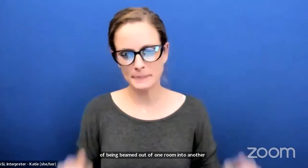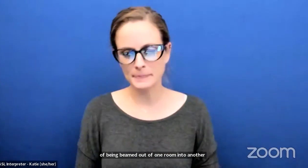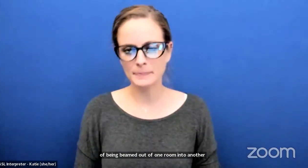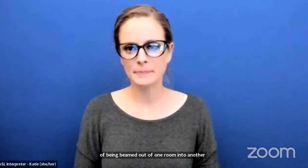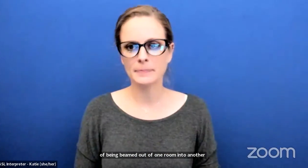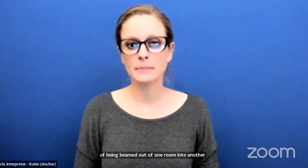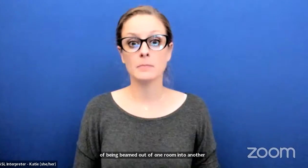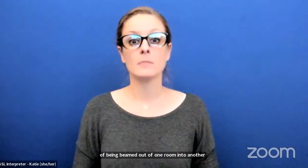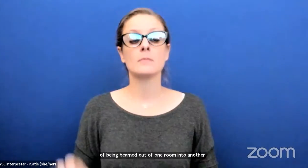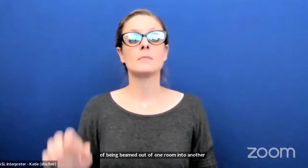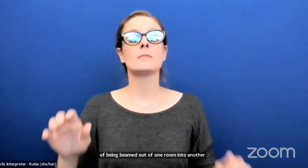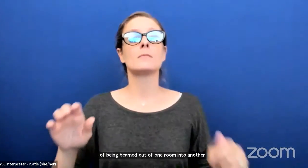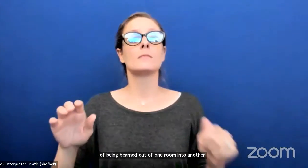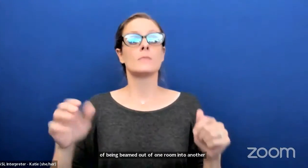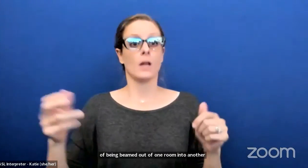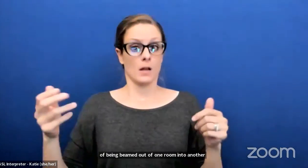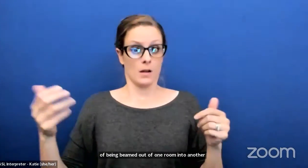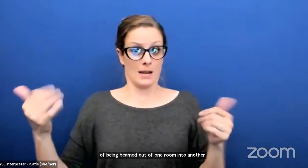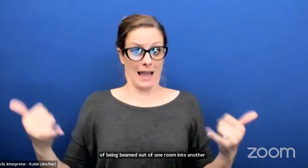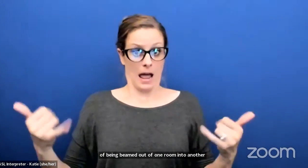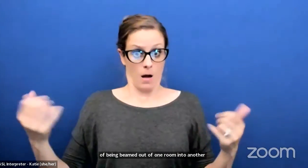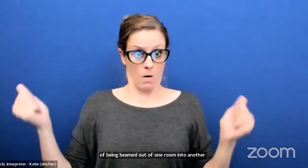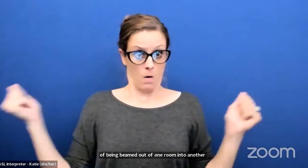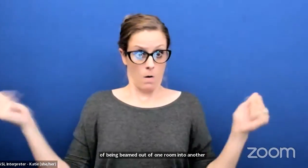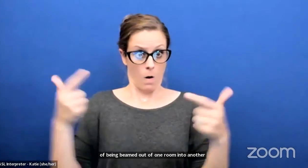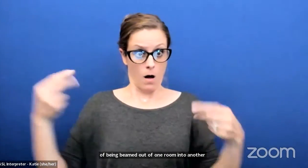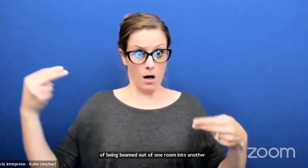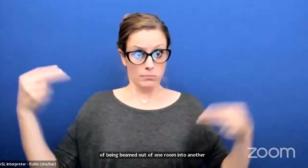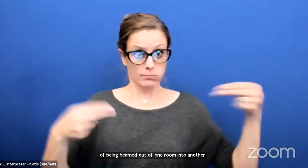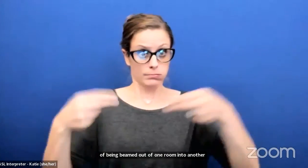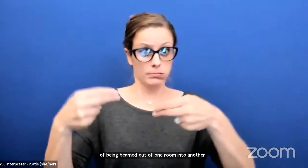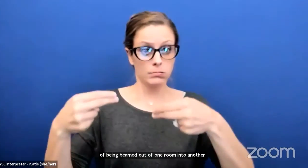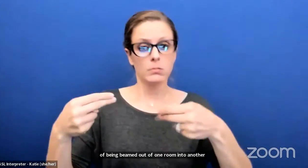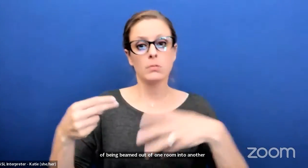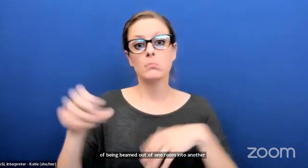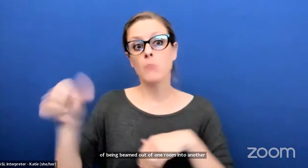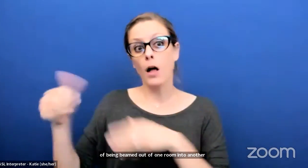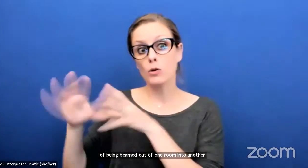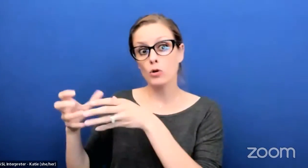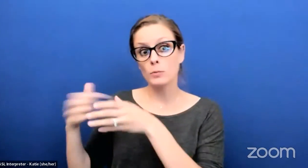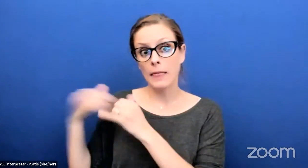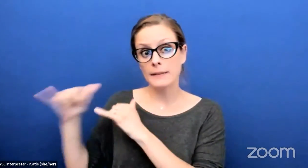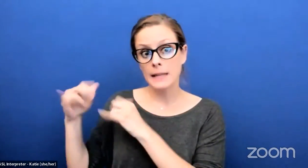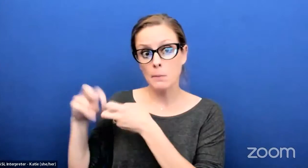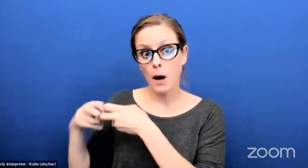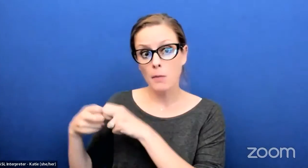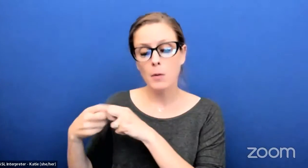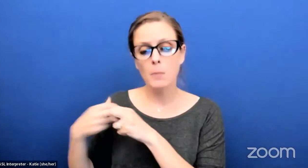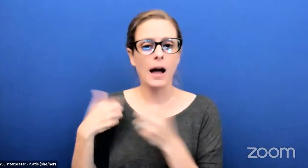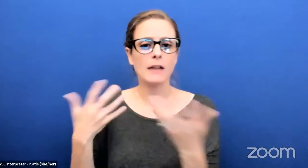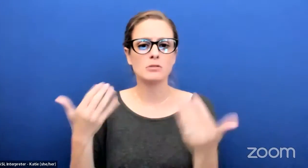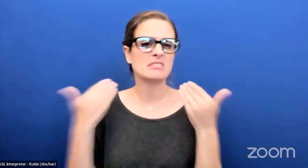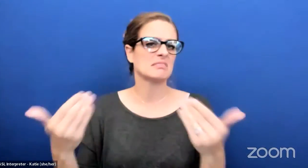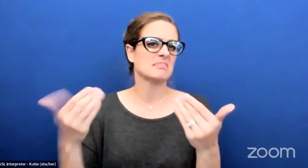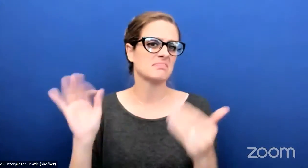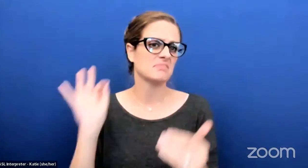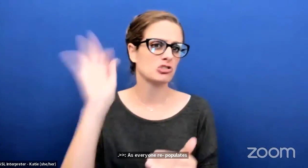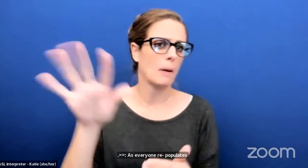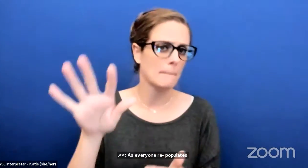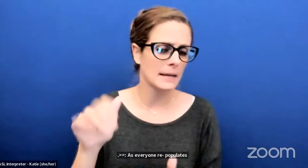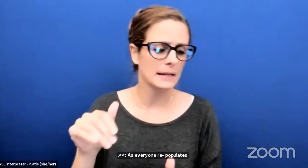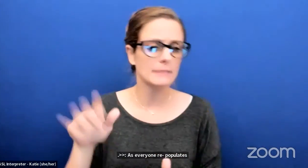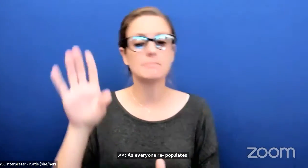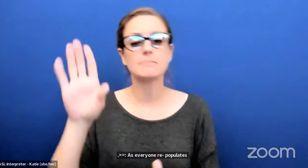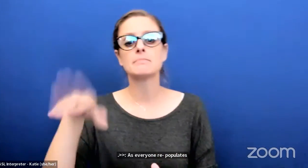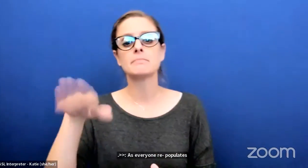As everyone repopulates, and I'm not sure if other groups had this problem, I'd love to just jump in.